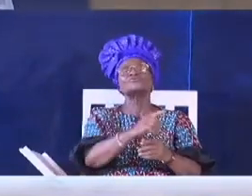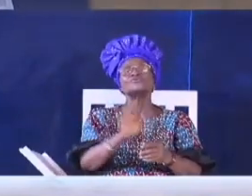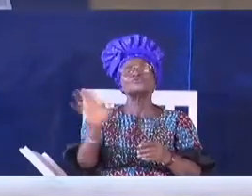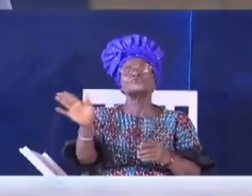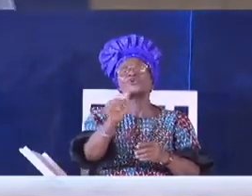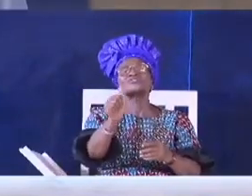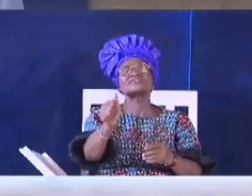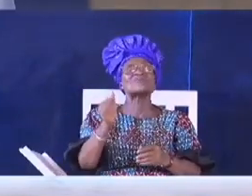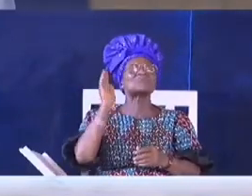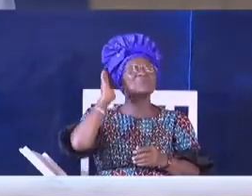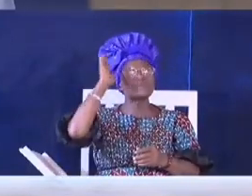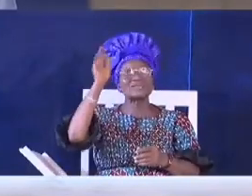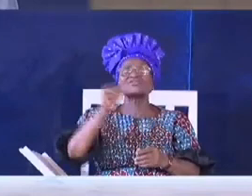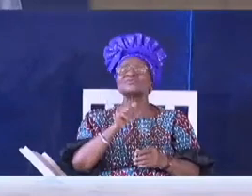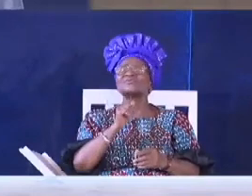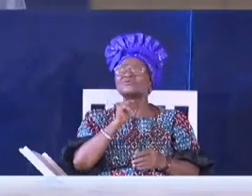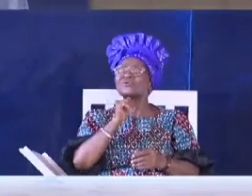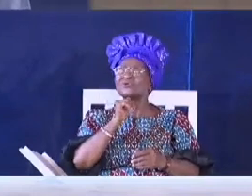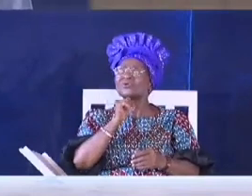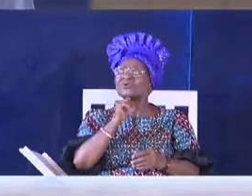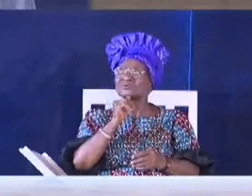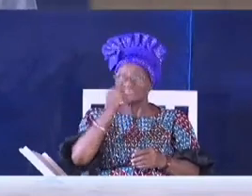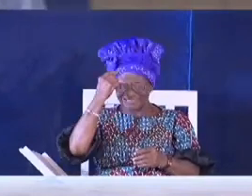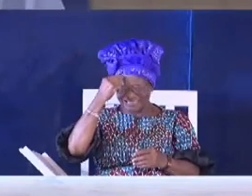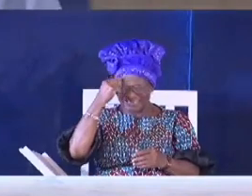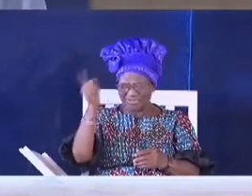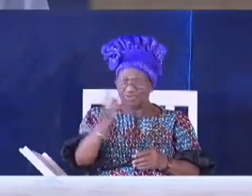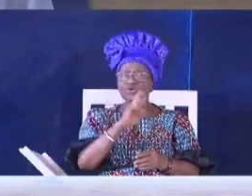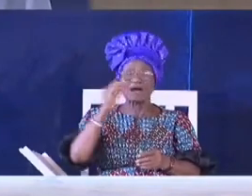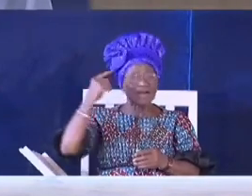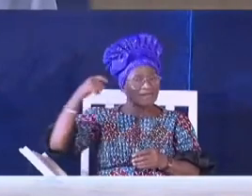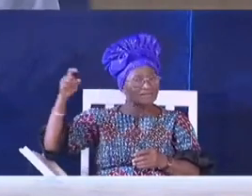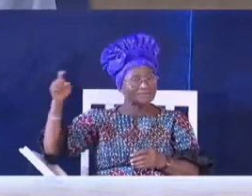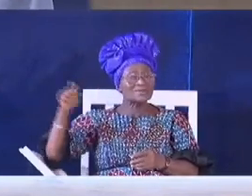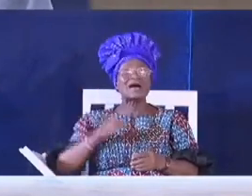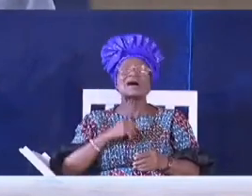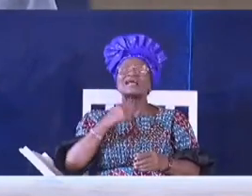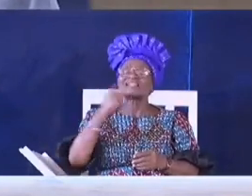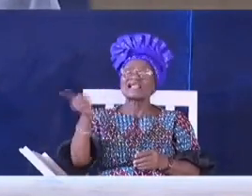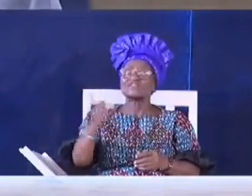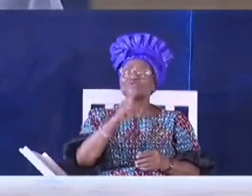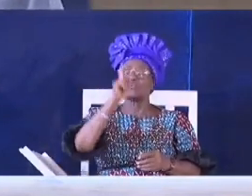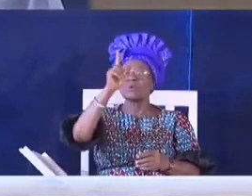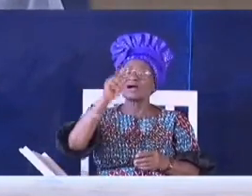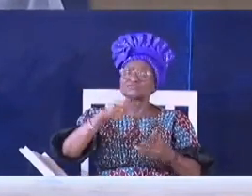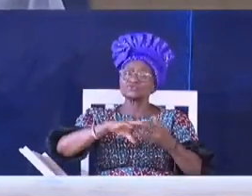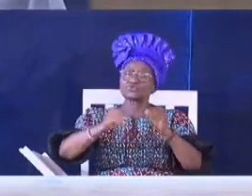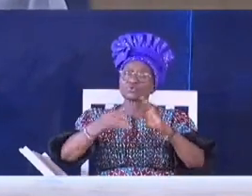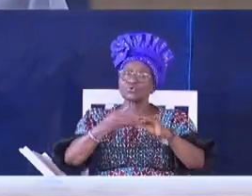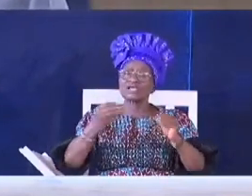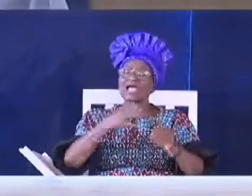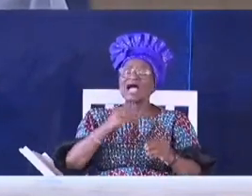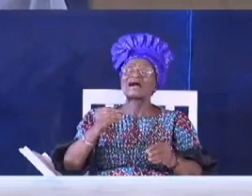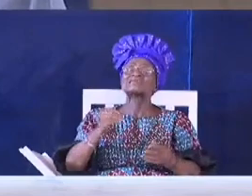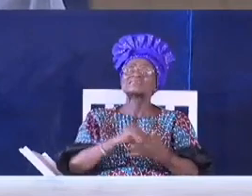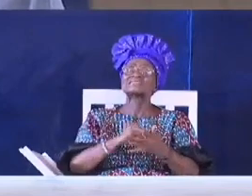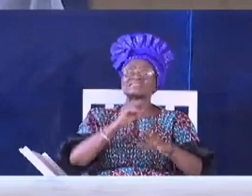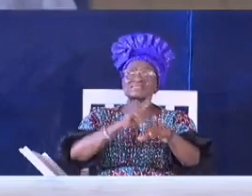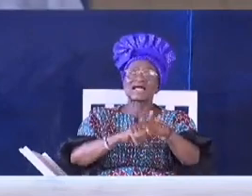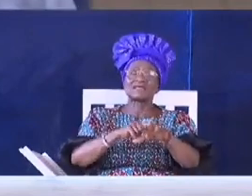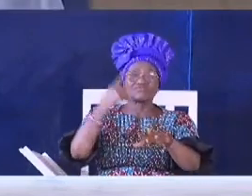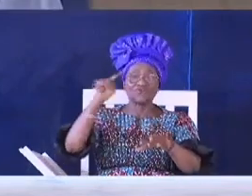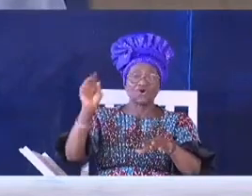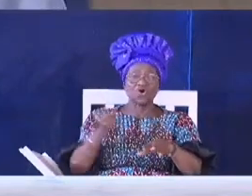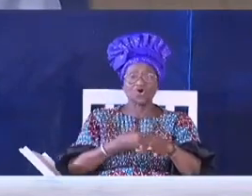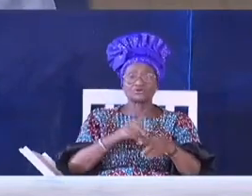you will think you are dreaming. I tell you one story and then it'll be time for us to pray.